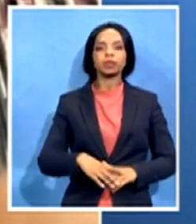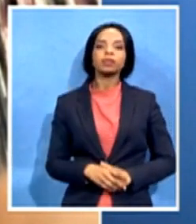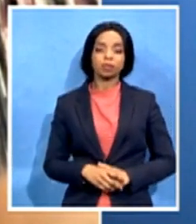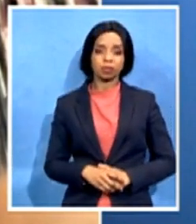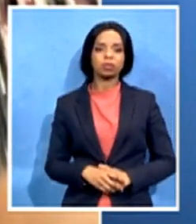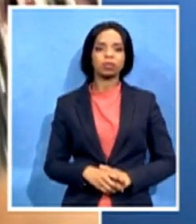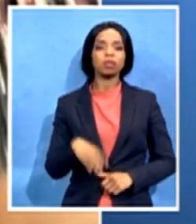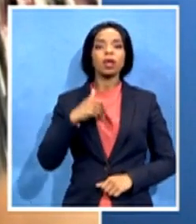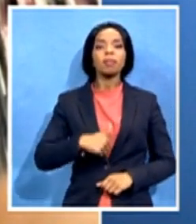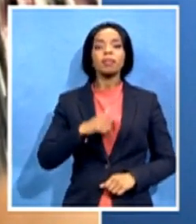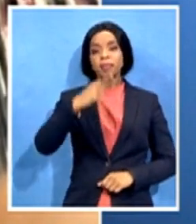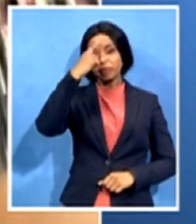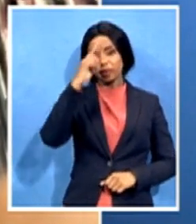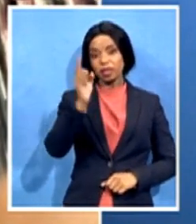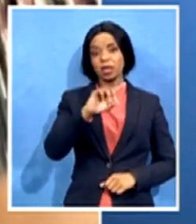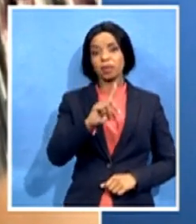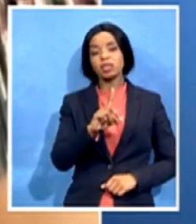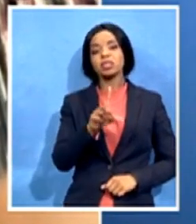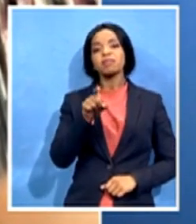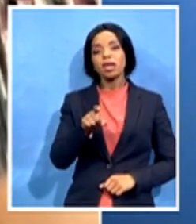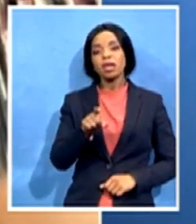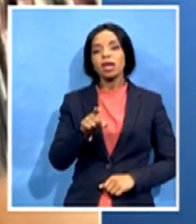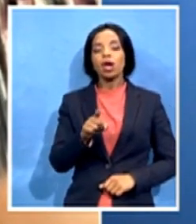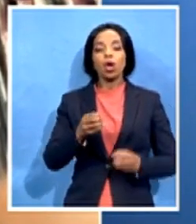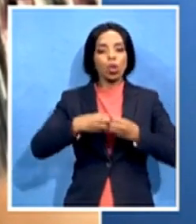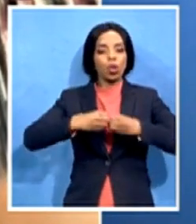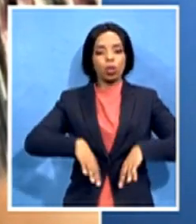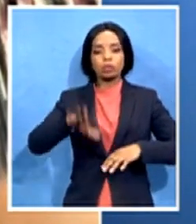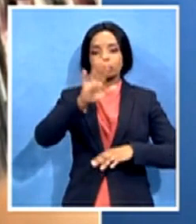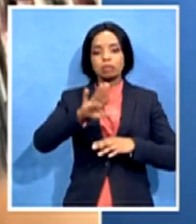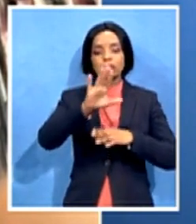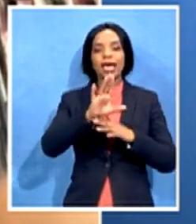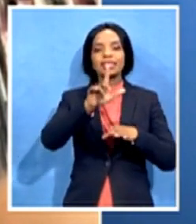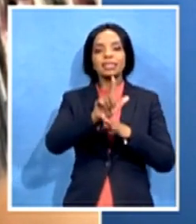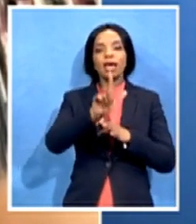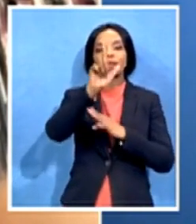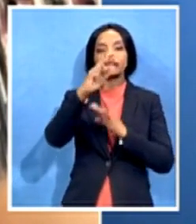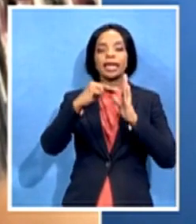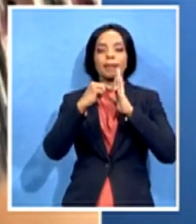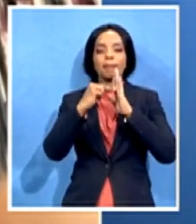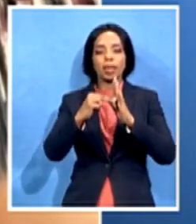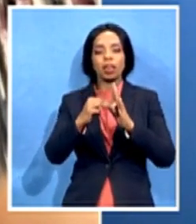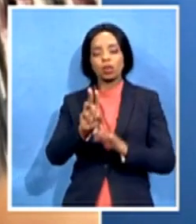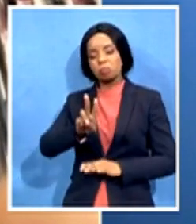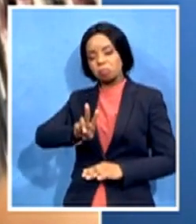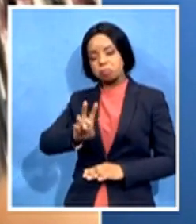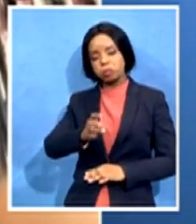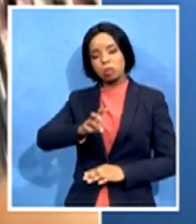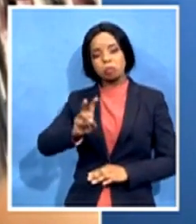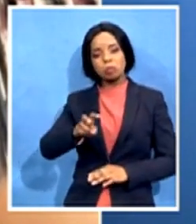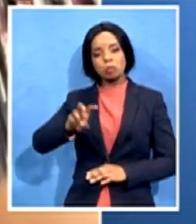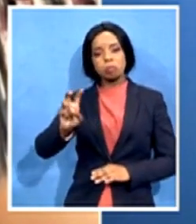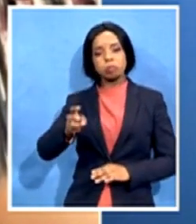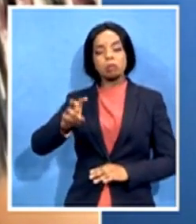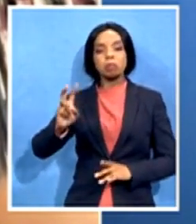almost 17 million in 3 months from April to June due to stock theft. This